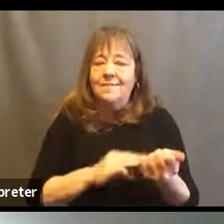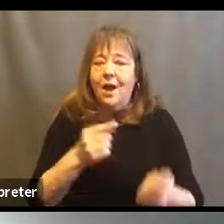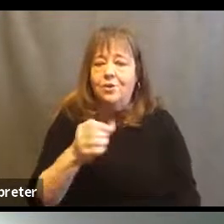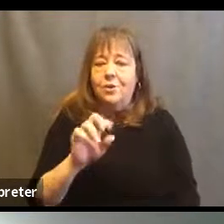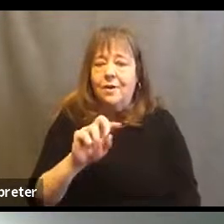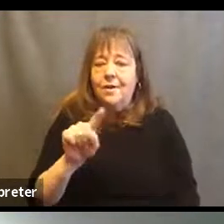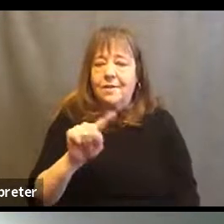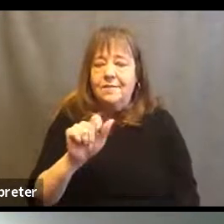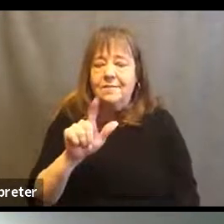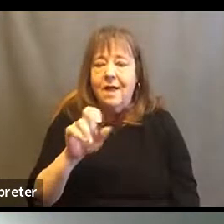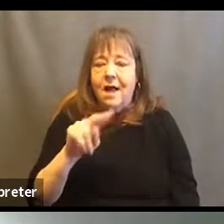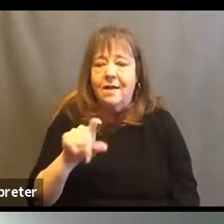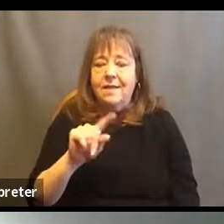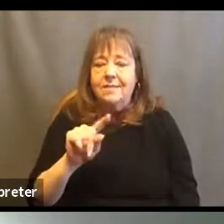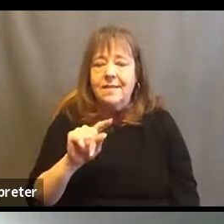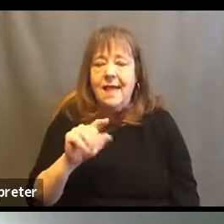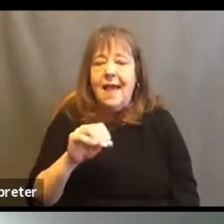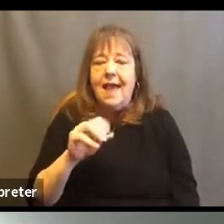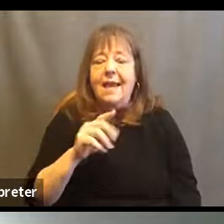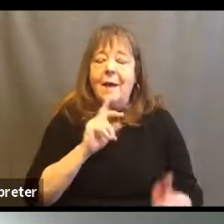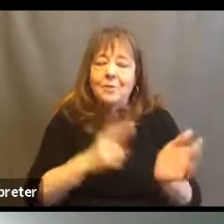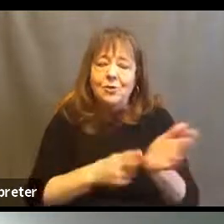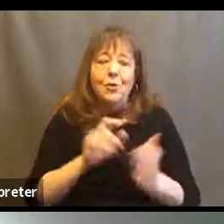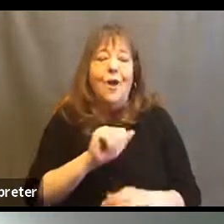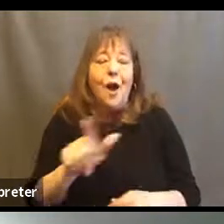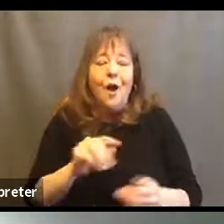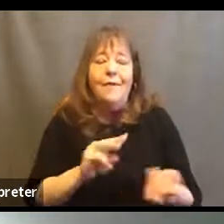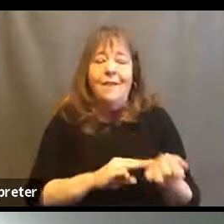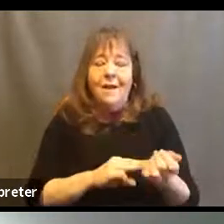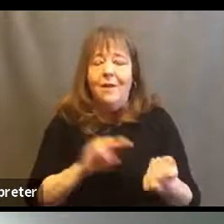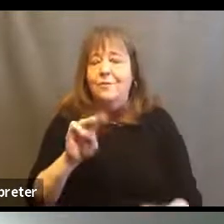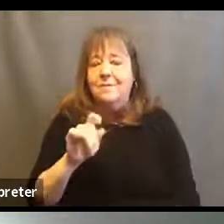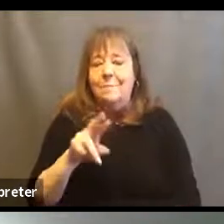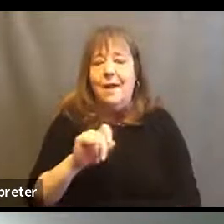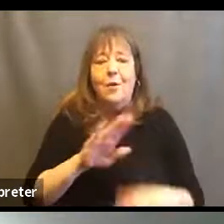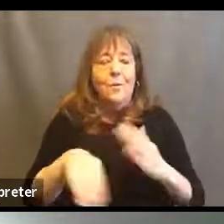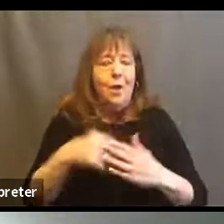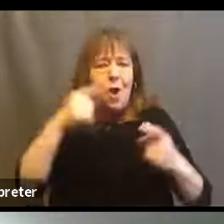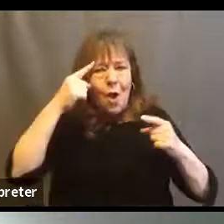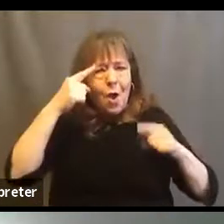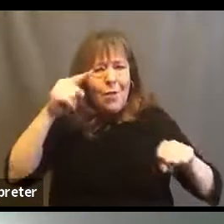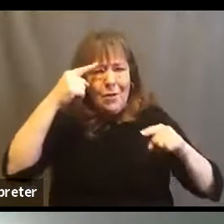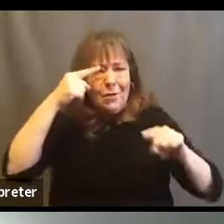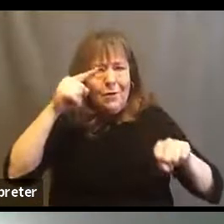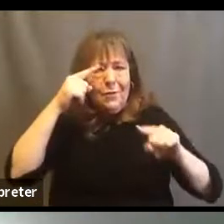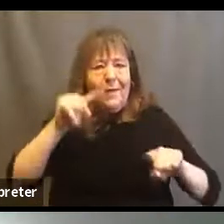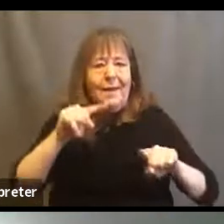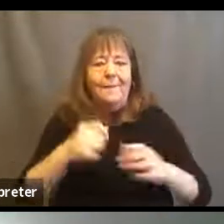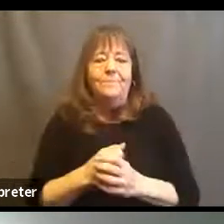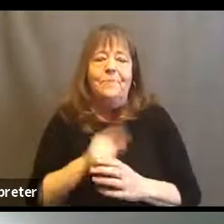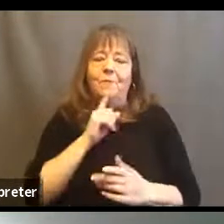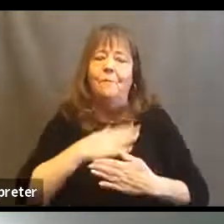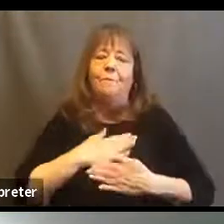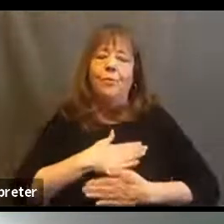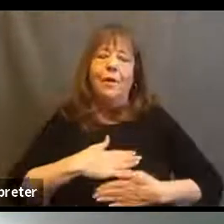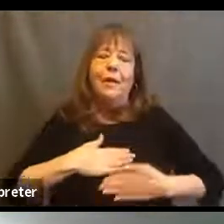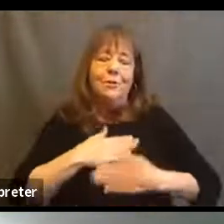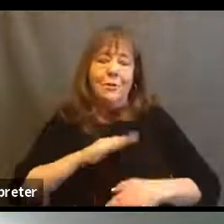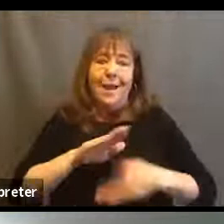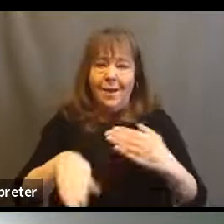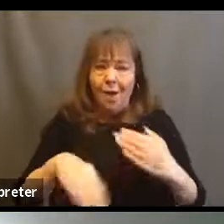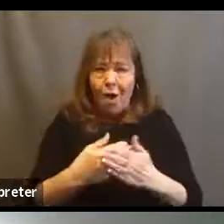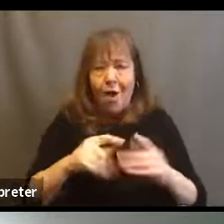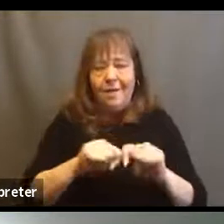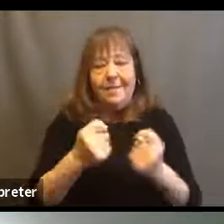all the doctors and the mayor and Casey and everyone on the team would echo our appreciation for all of our team that's